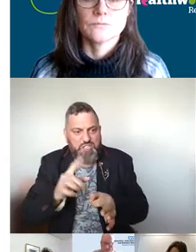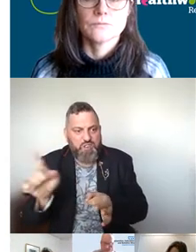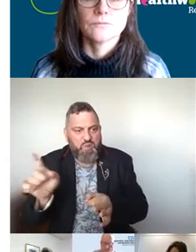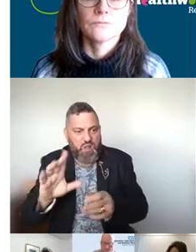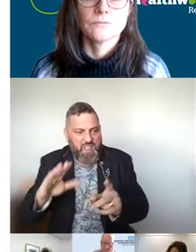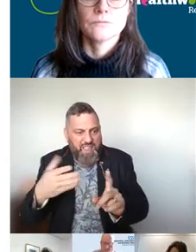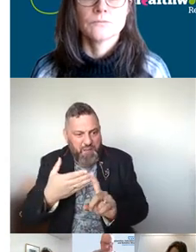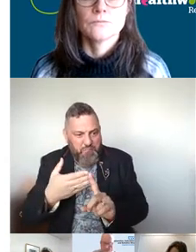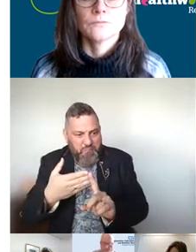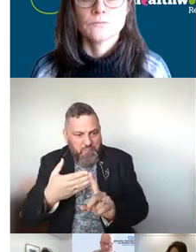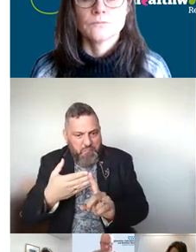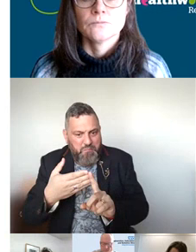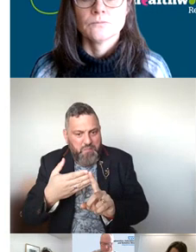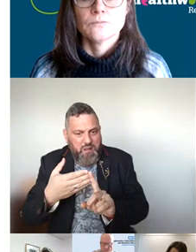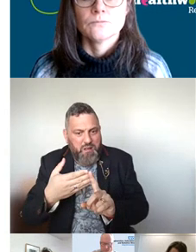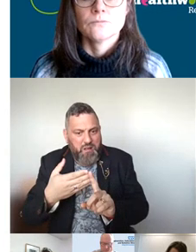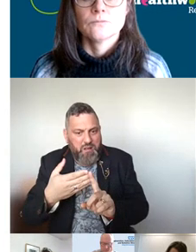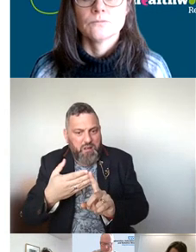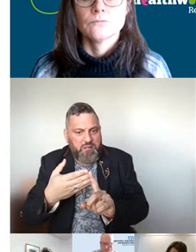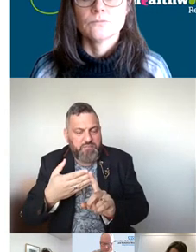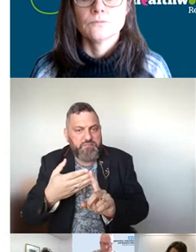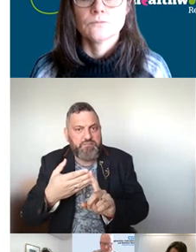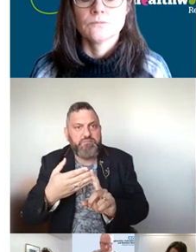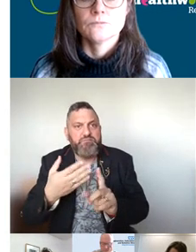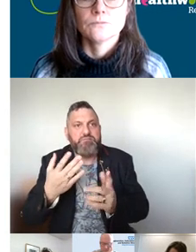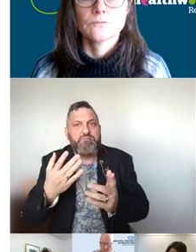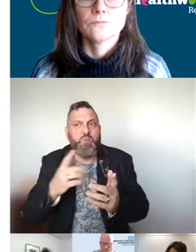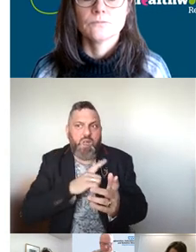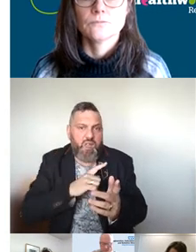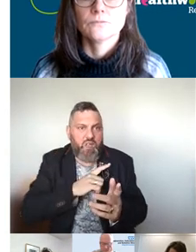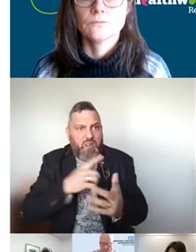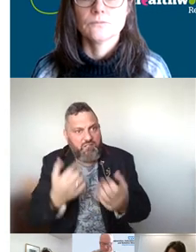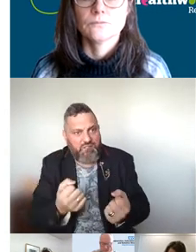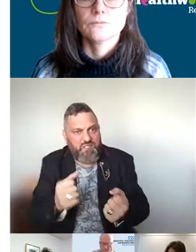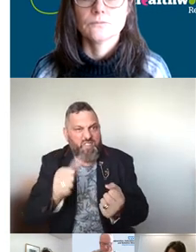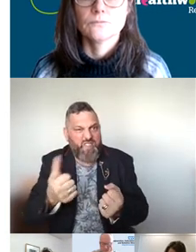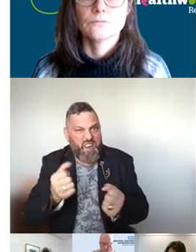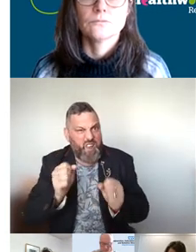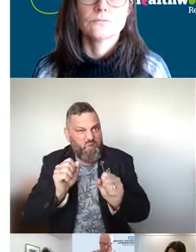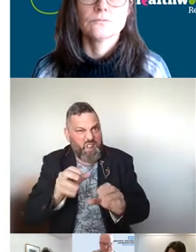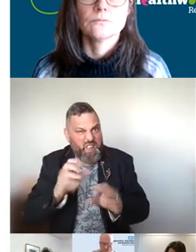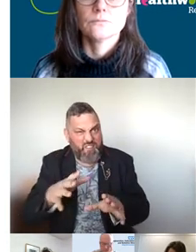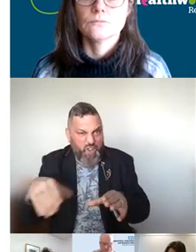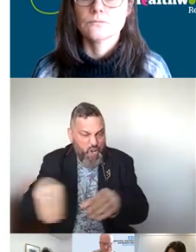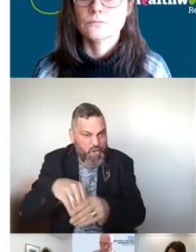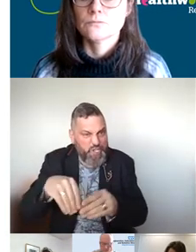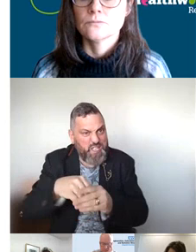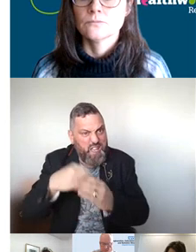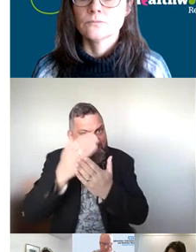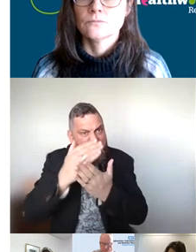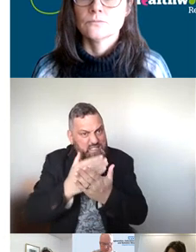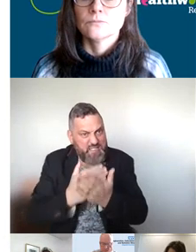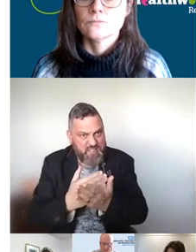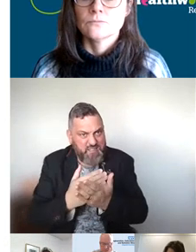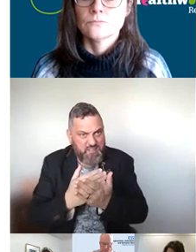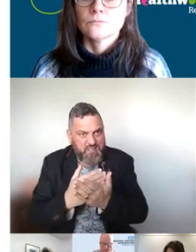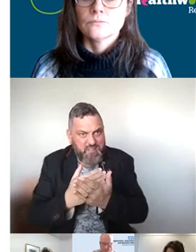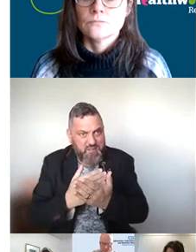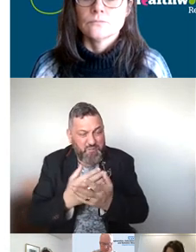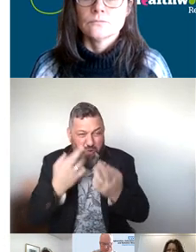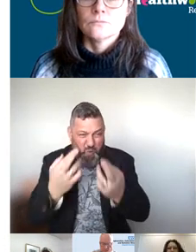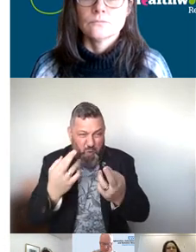for and how it's been developed, and then a little bit about the content that's in the strategy. But hopefully you've had